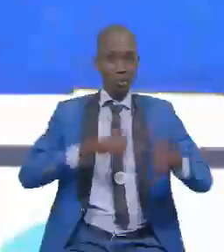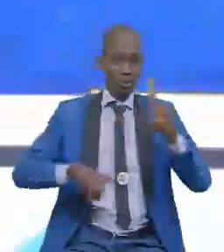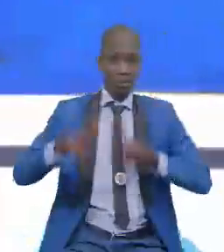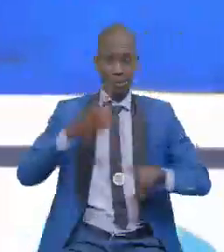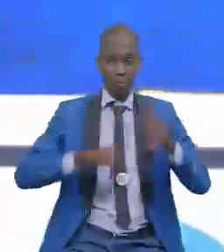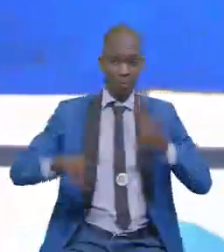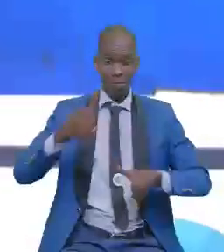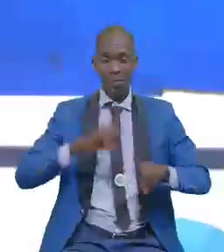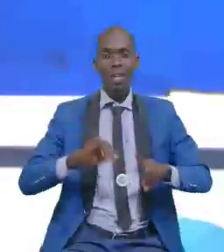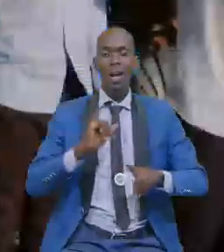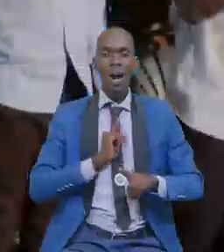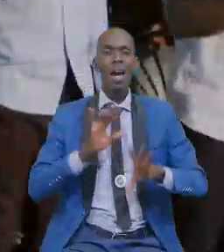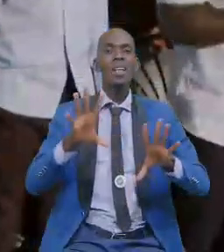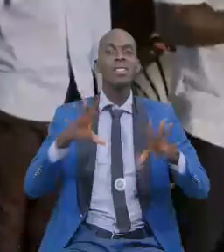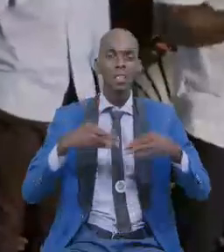out aloud.